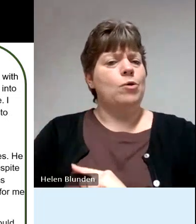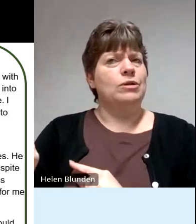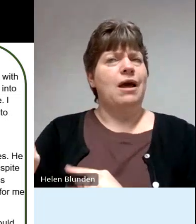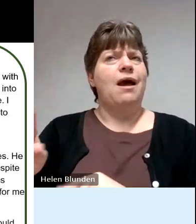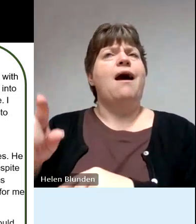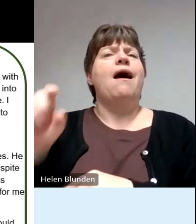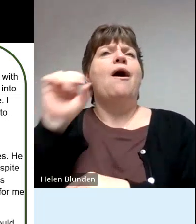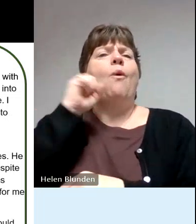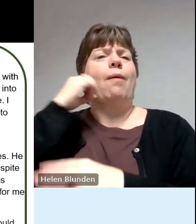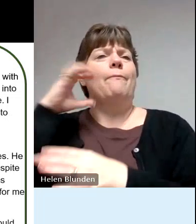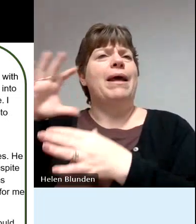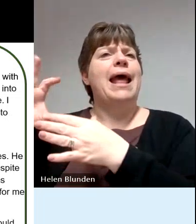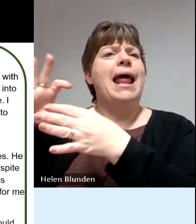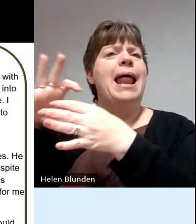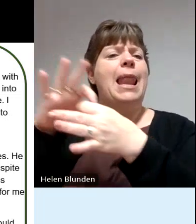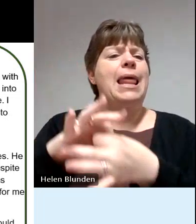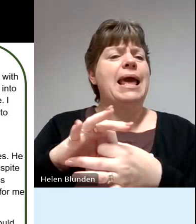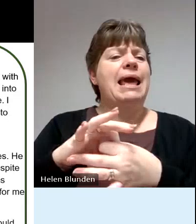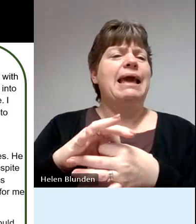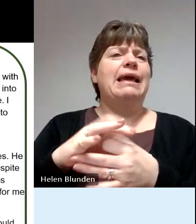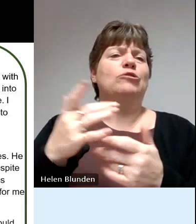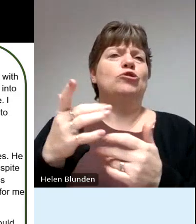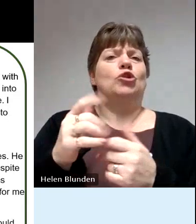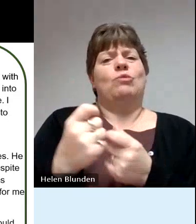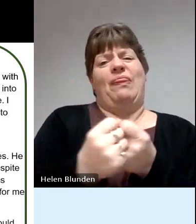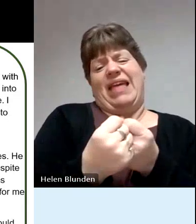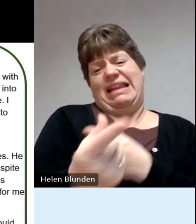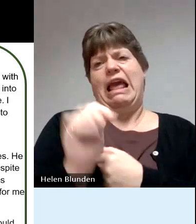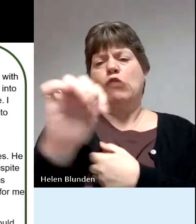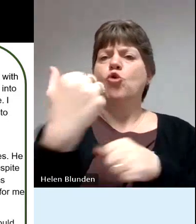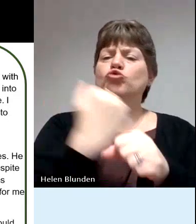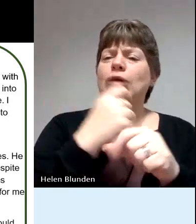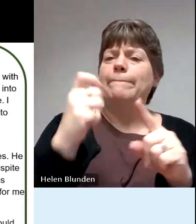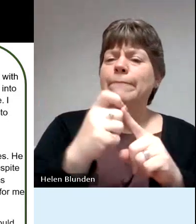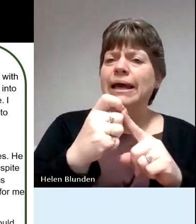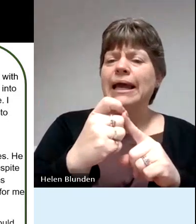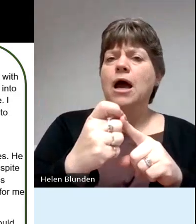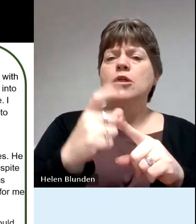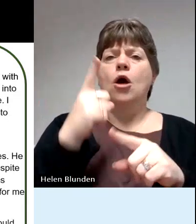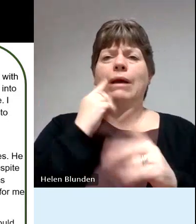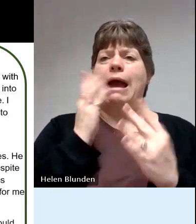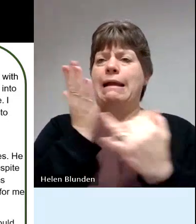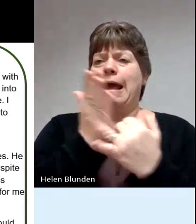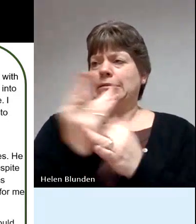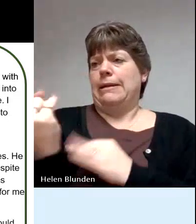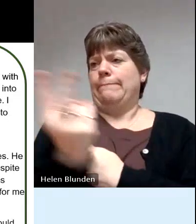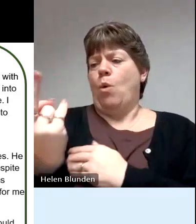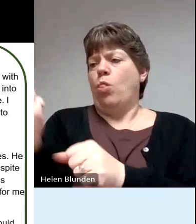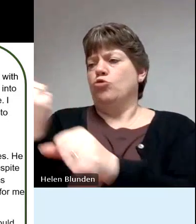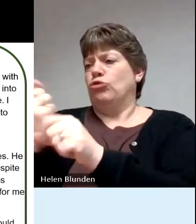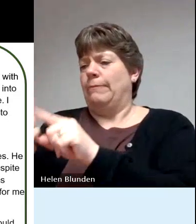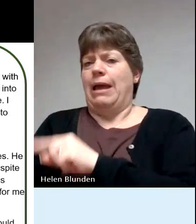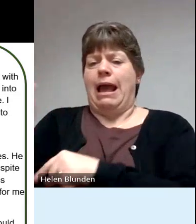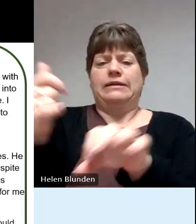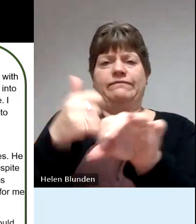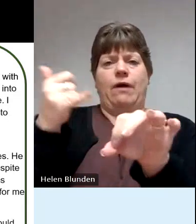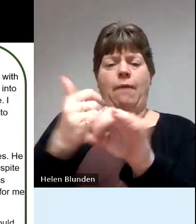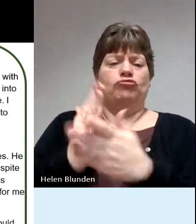to they're near the GP, so that people can access those two services hopefully